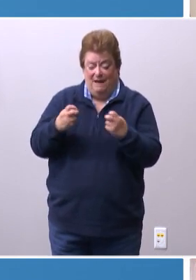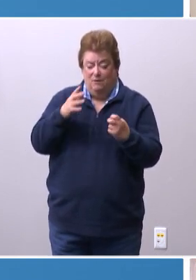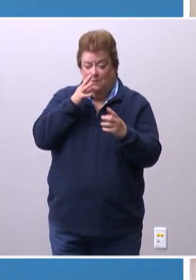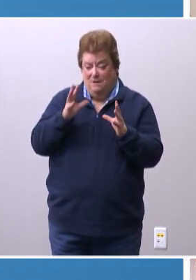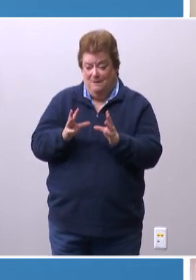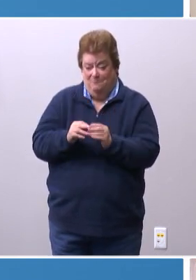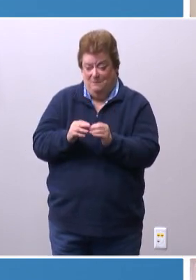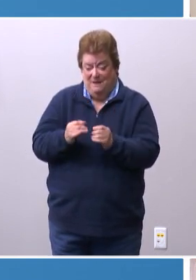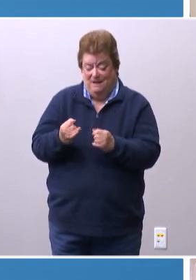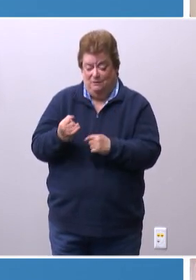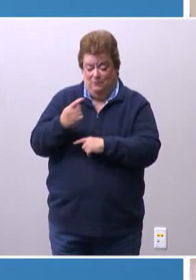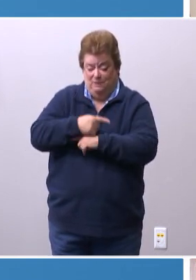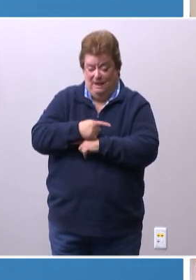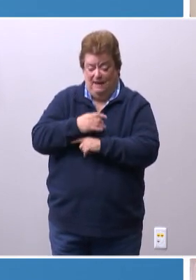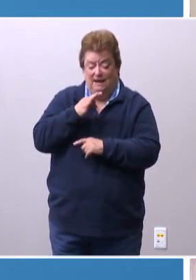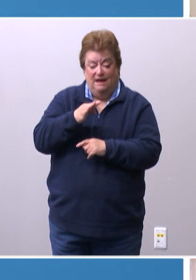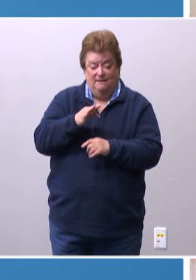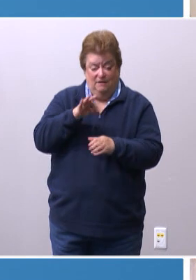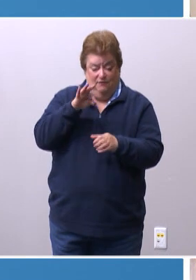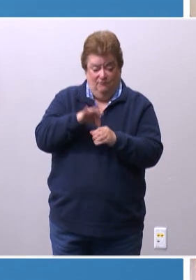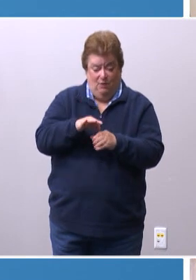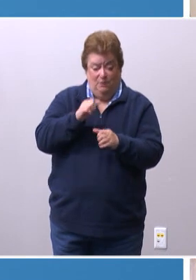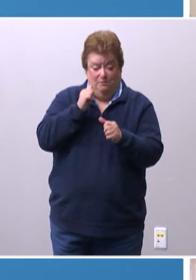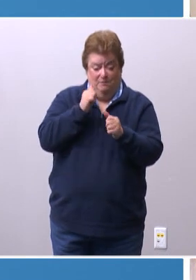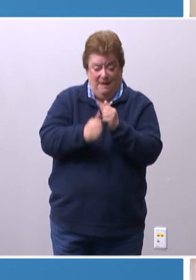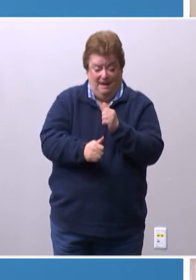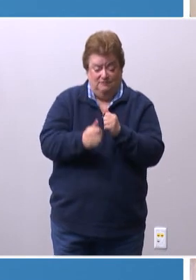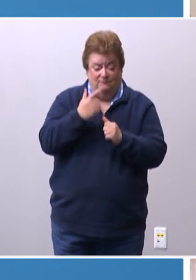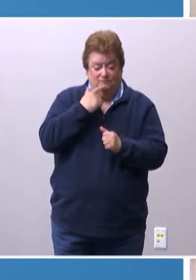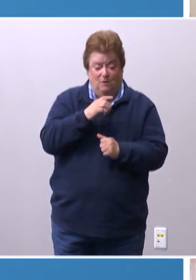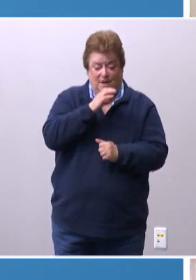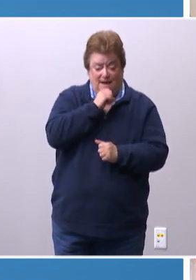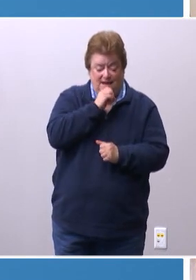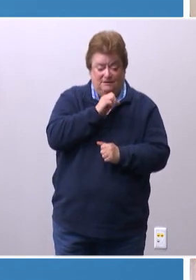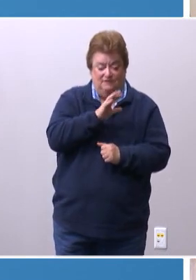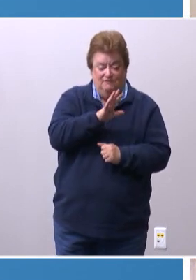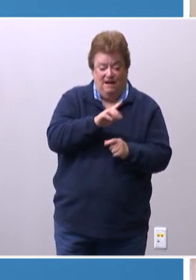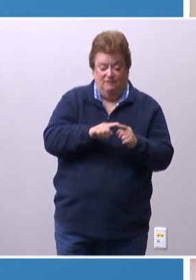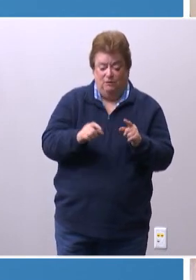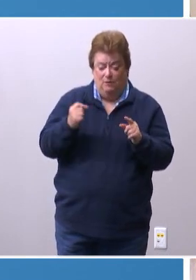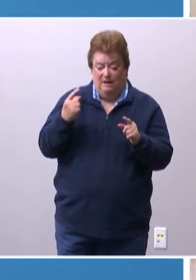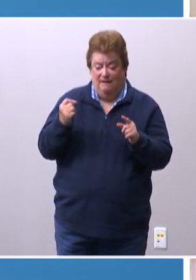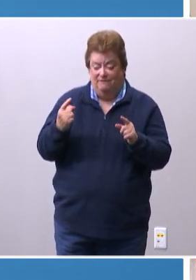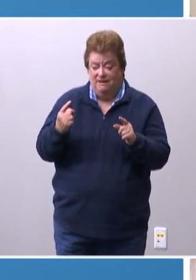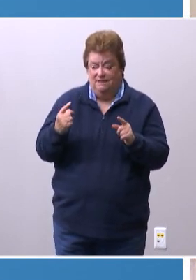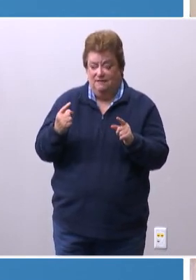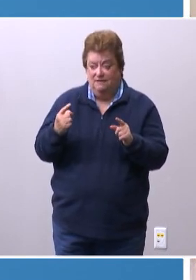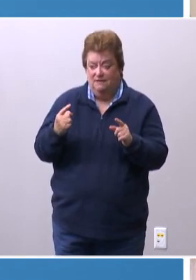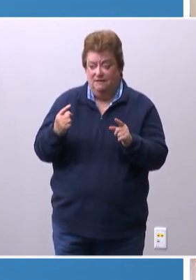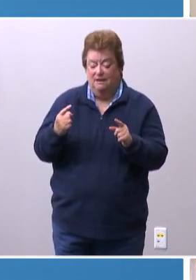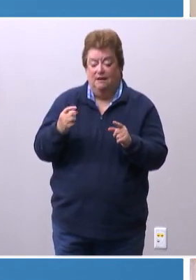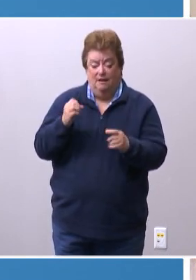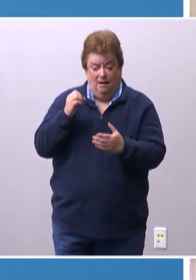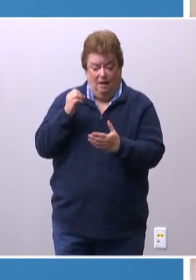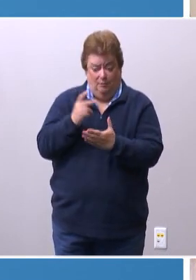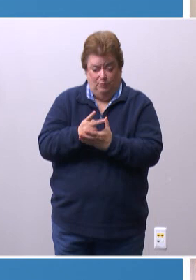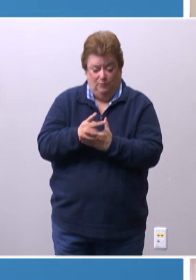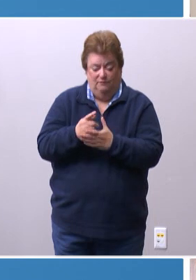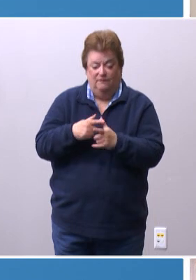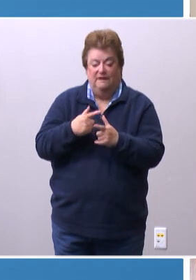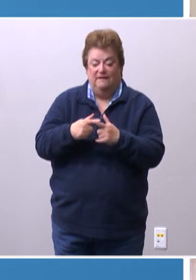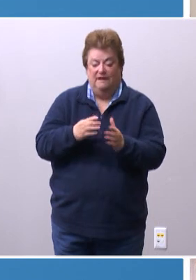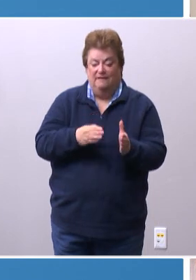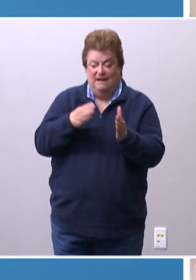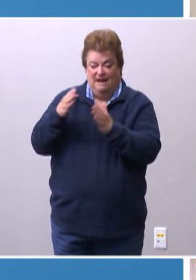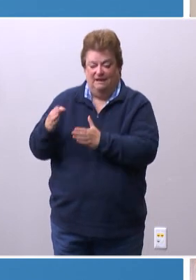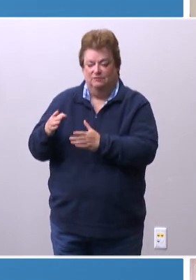If votes to recommend Pfizer vaccine for children ages 5 through 11 are approved, then the next